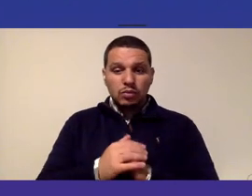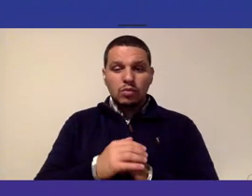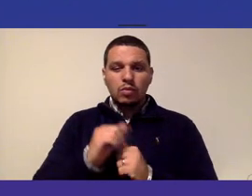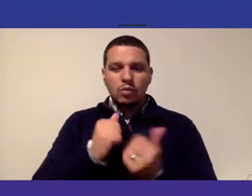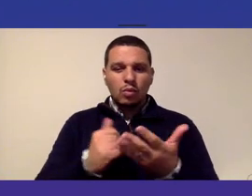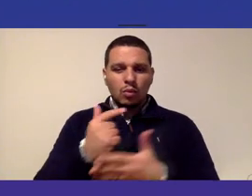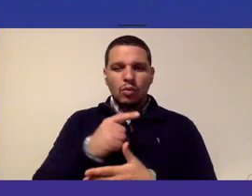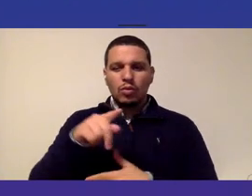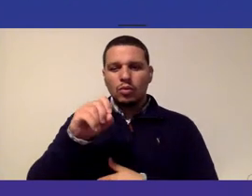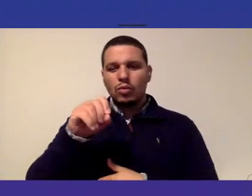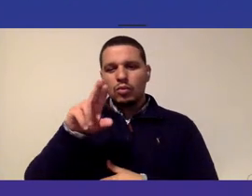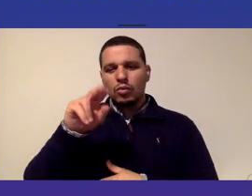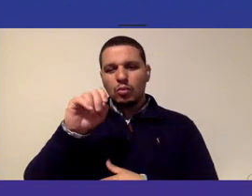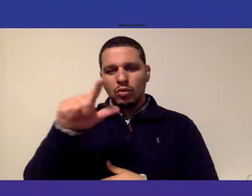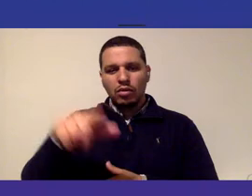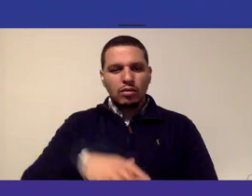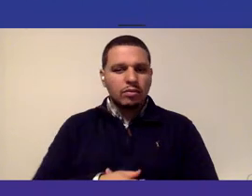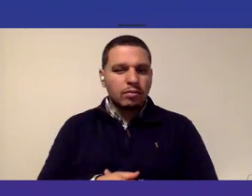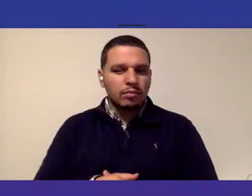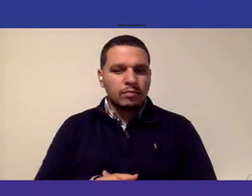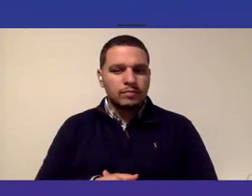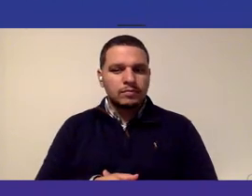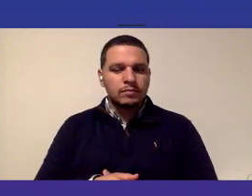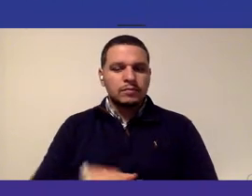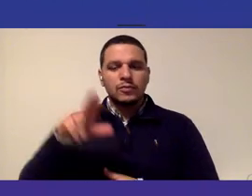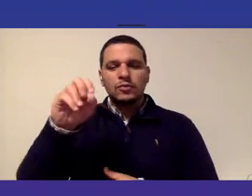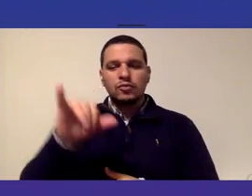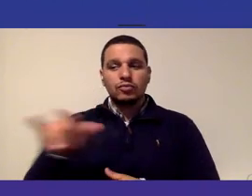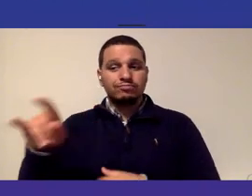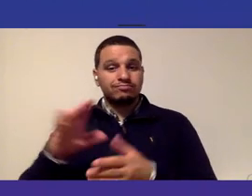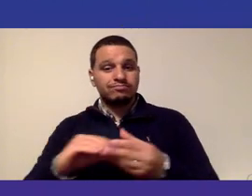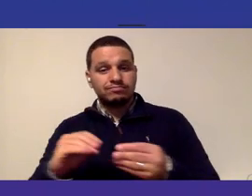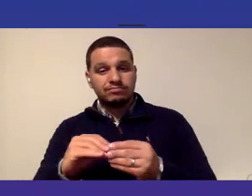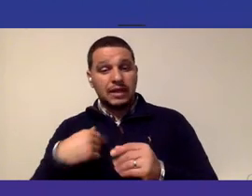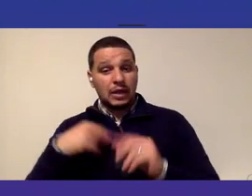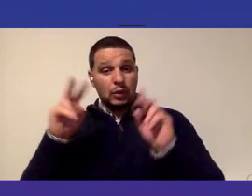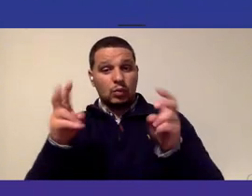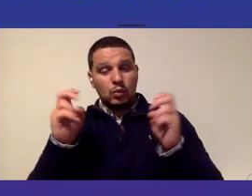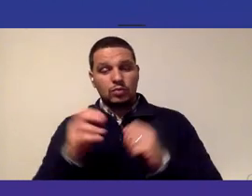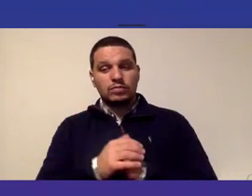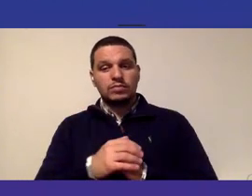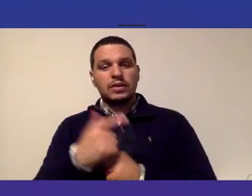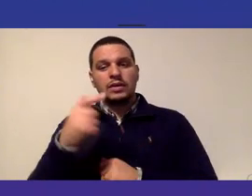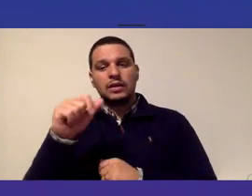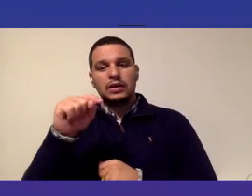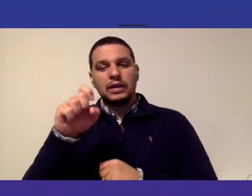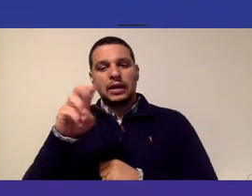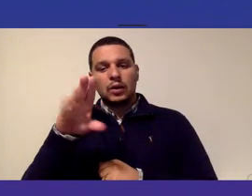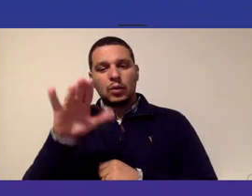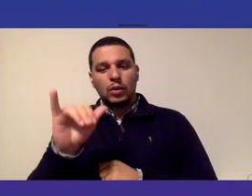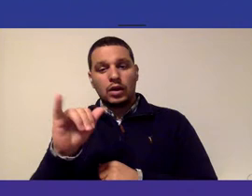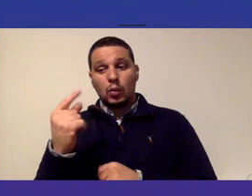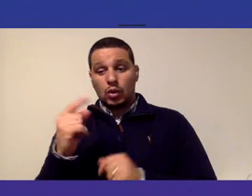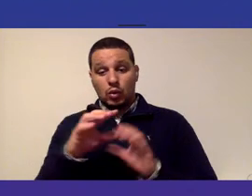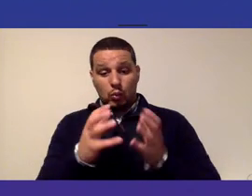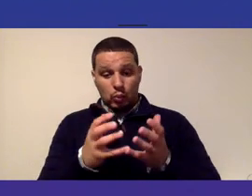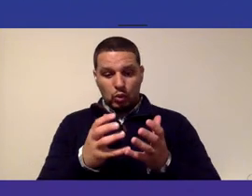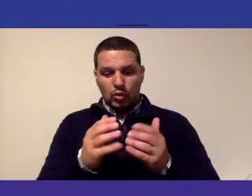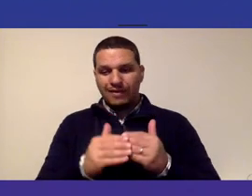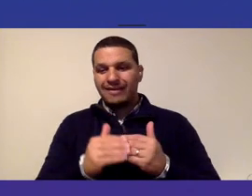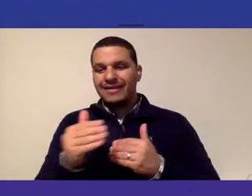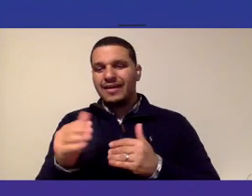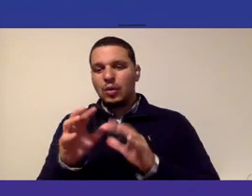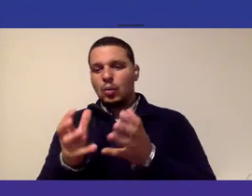portal. Roy says they are, and I quote, a gateway between one world and the next.